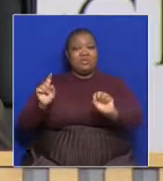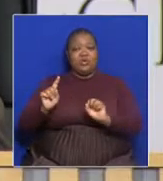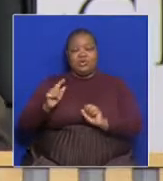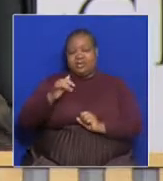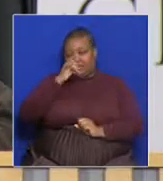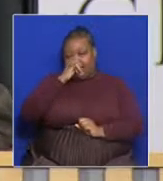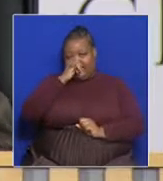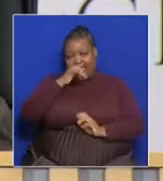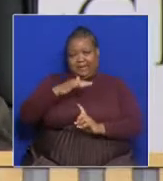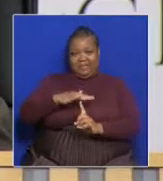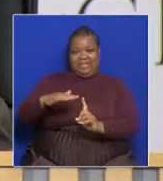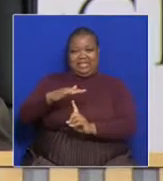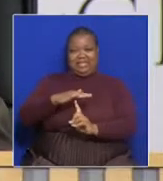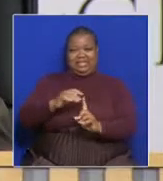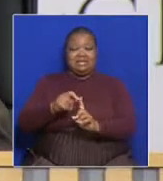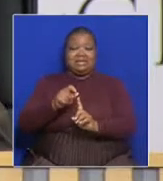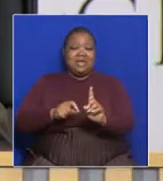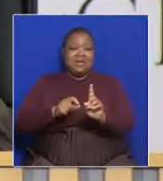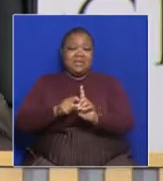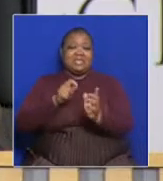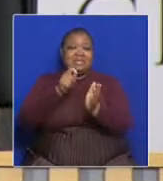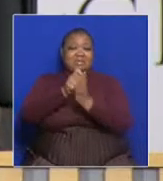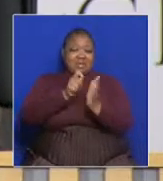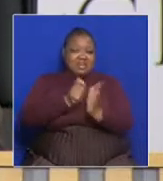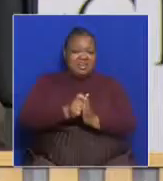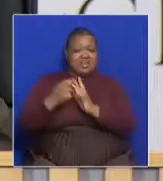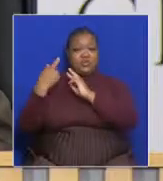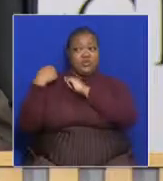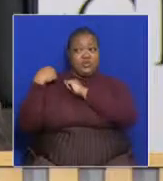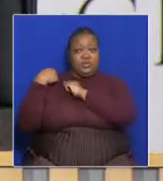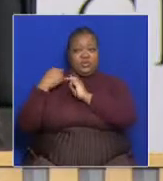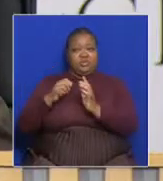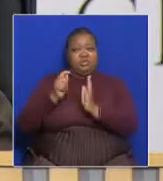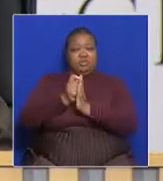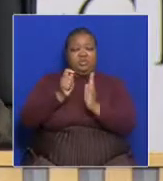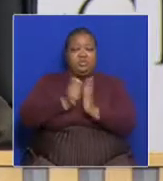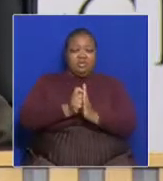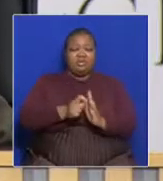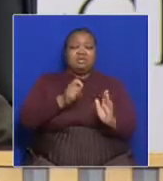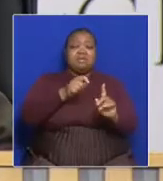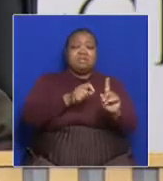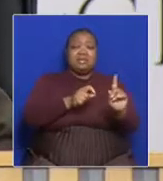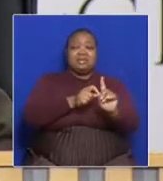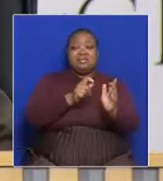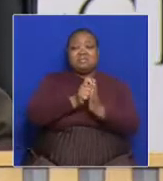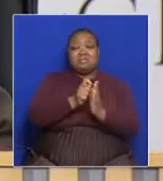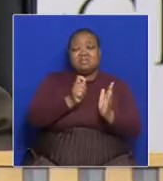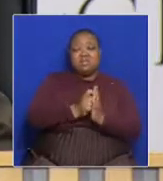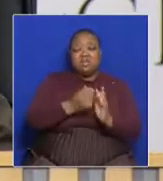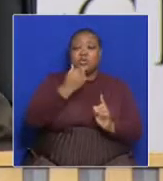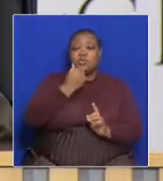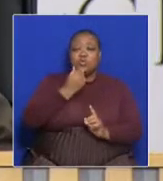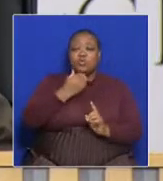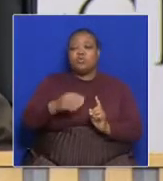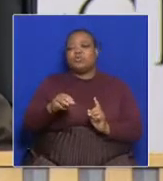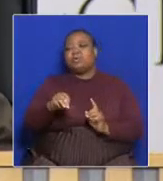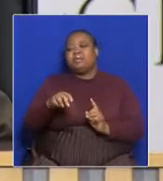in this case, the scribe was Warrant Officer Mpangase, the one who was making notes. So what would